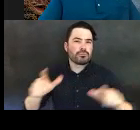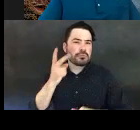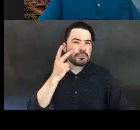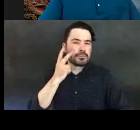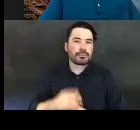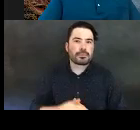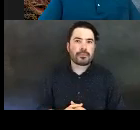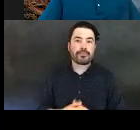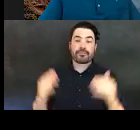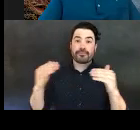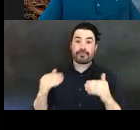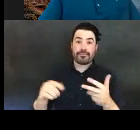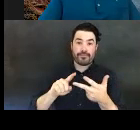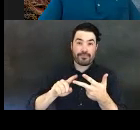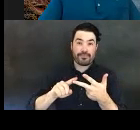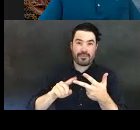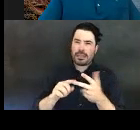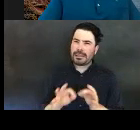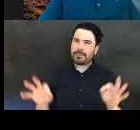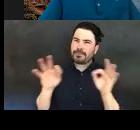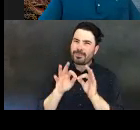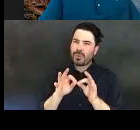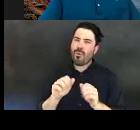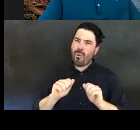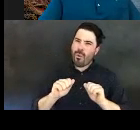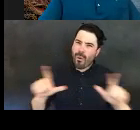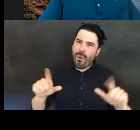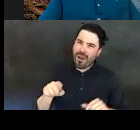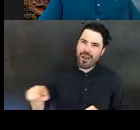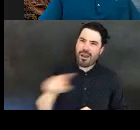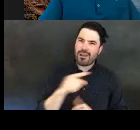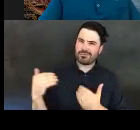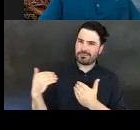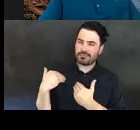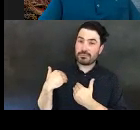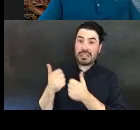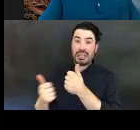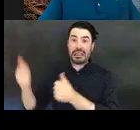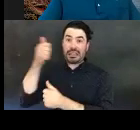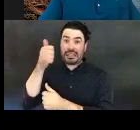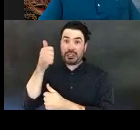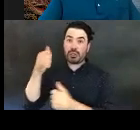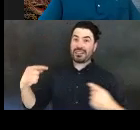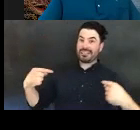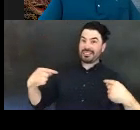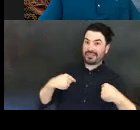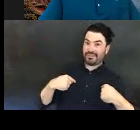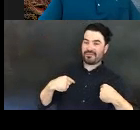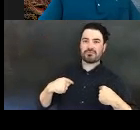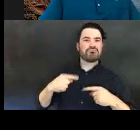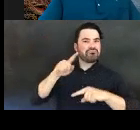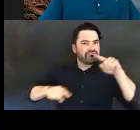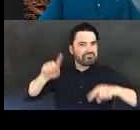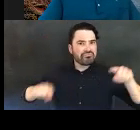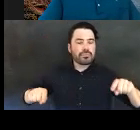most importantly, is we all have a role to play, our leaders and ourselves, particularly in